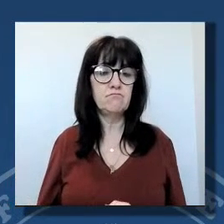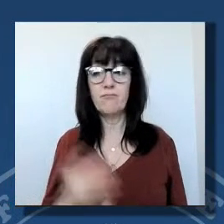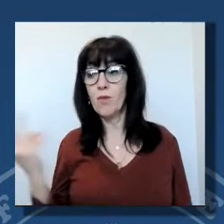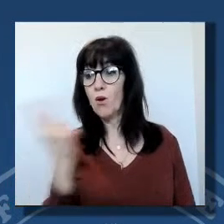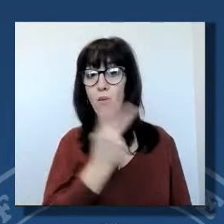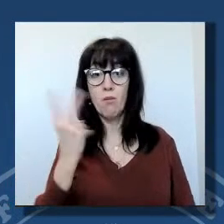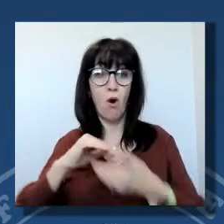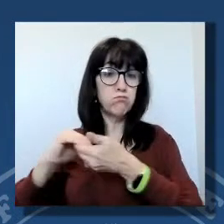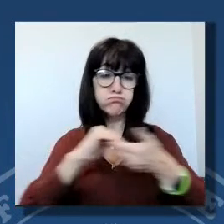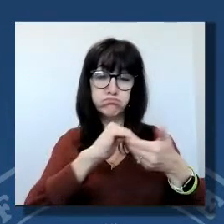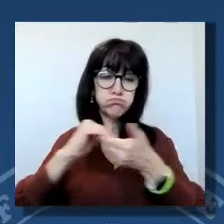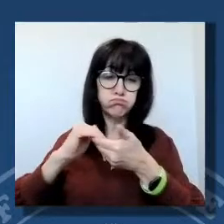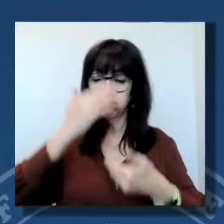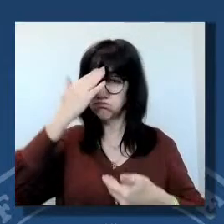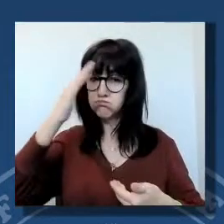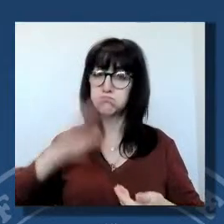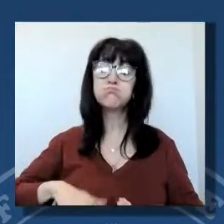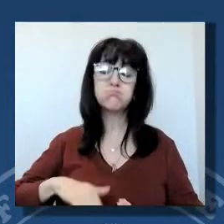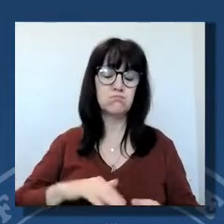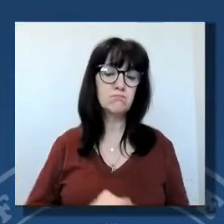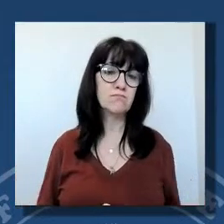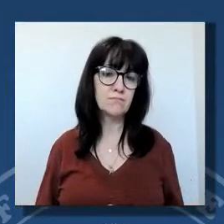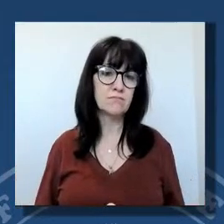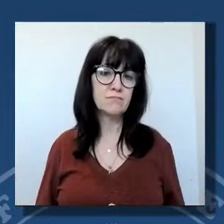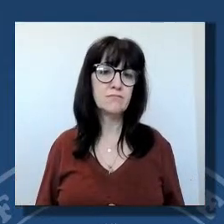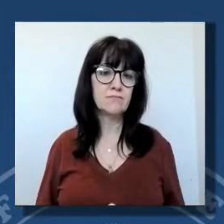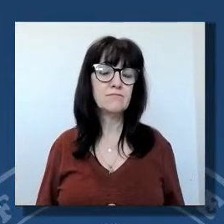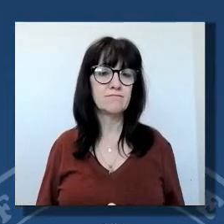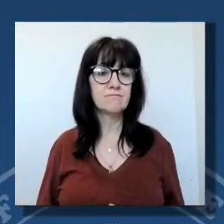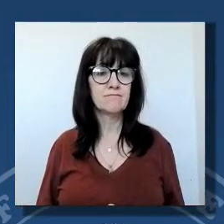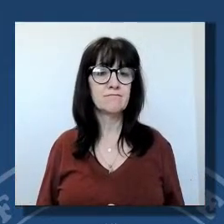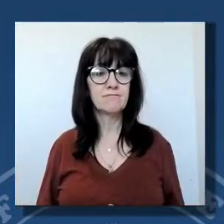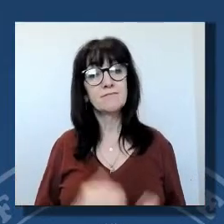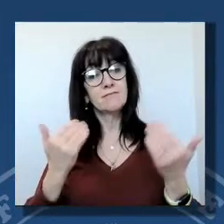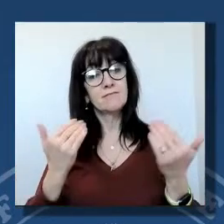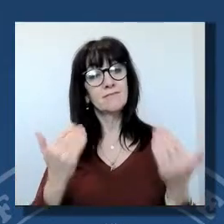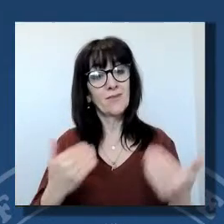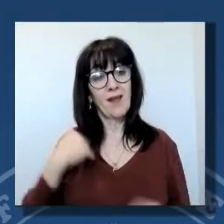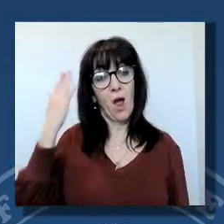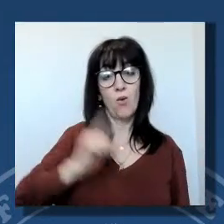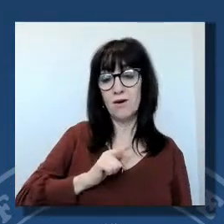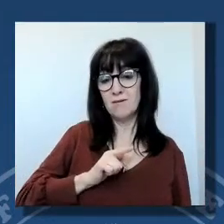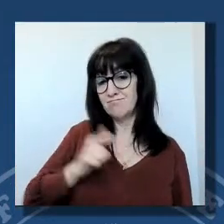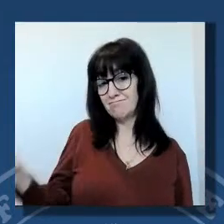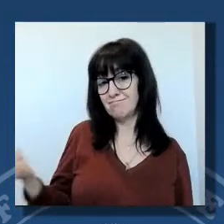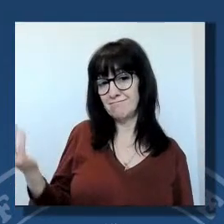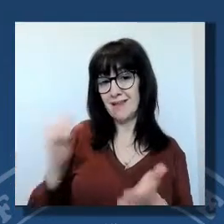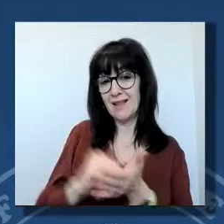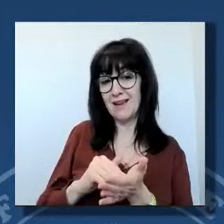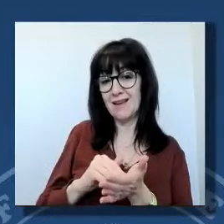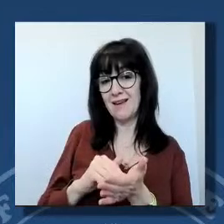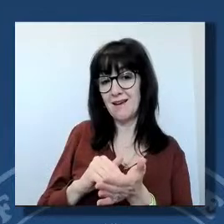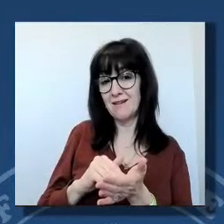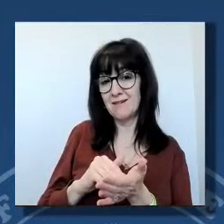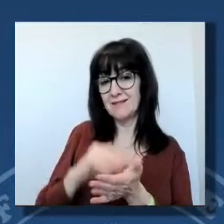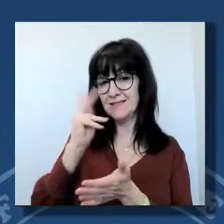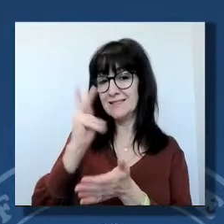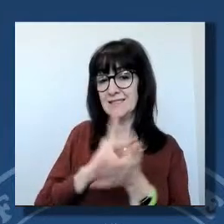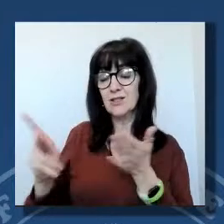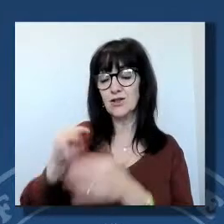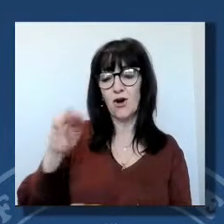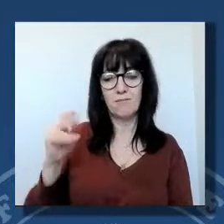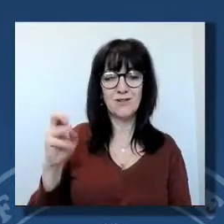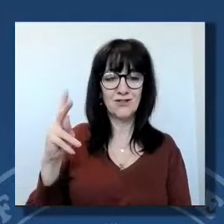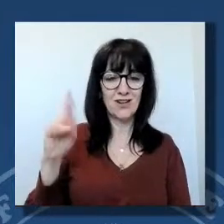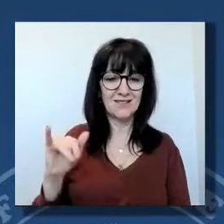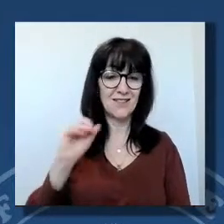her persistence. And with that, turn it back over to you, and turn it back over to Secretary. Thank